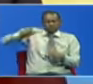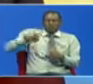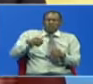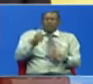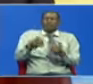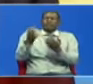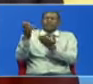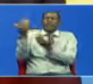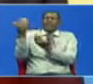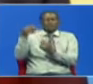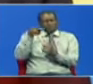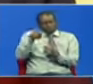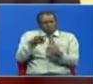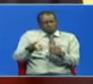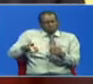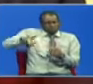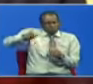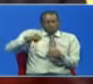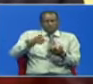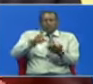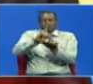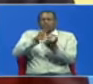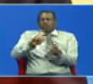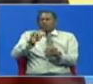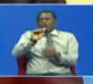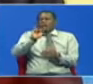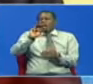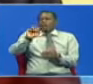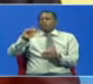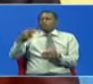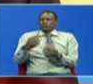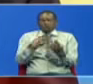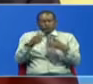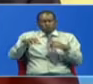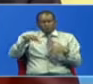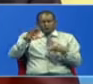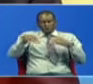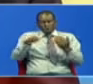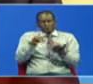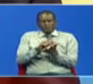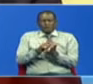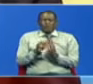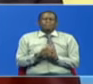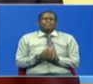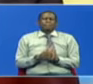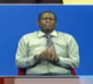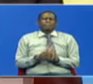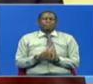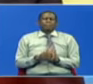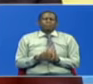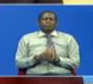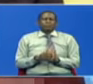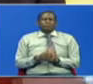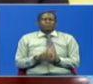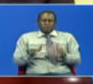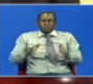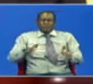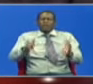happen. And Dr. Amoth will talk a little bit more about that. In terms